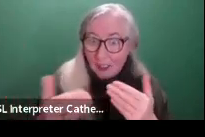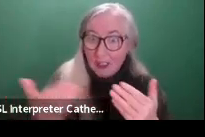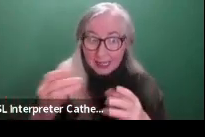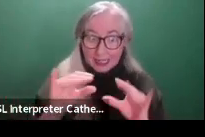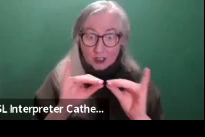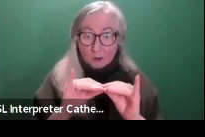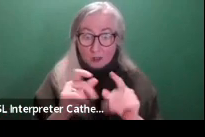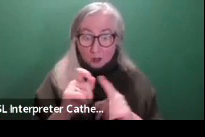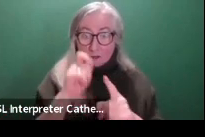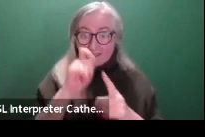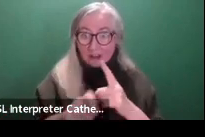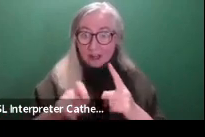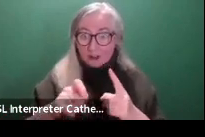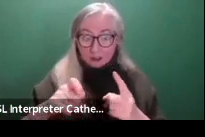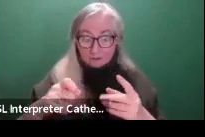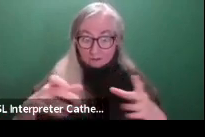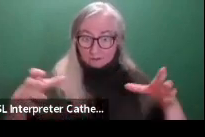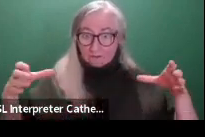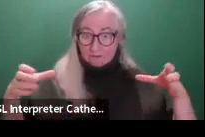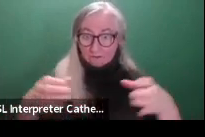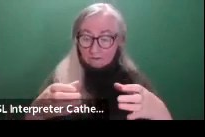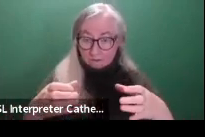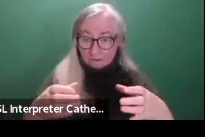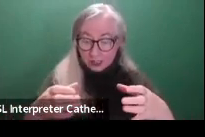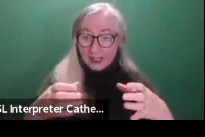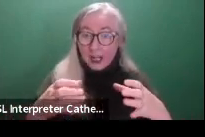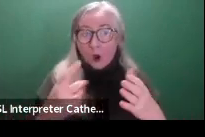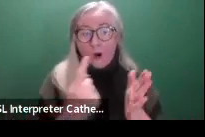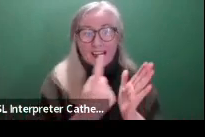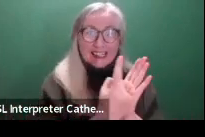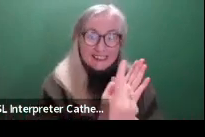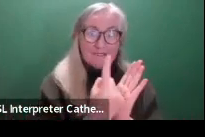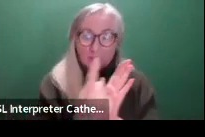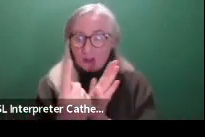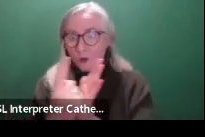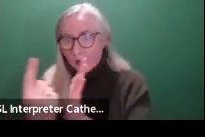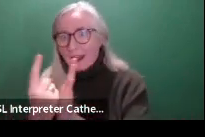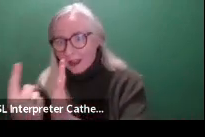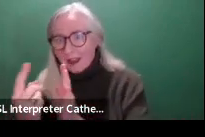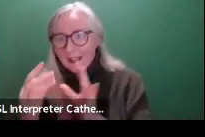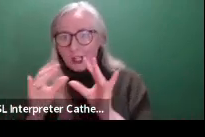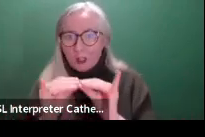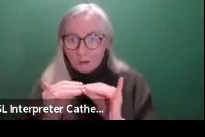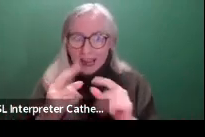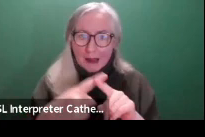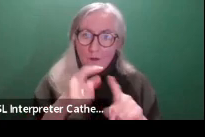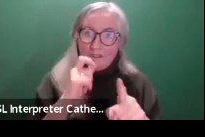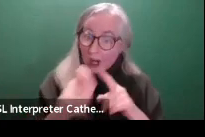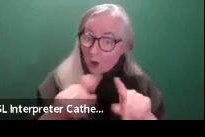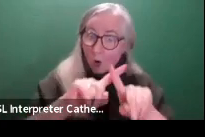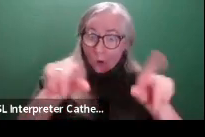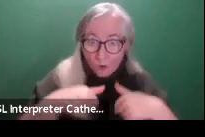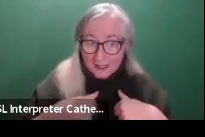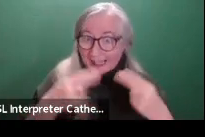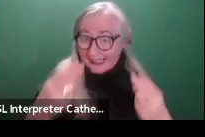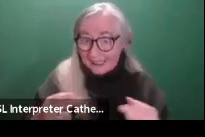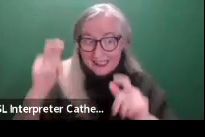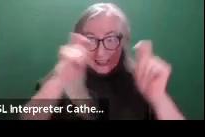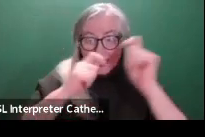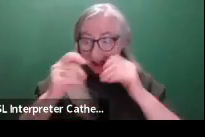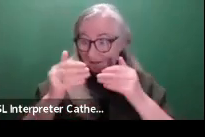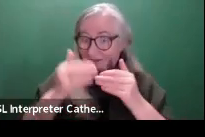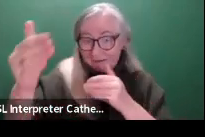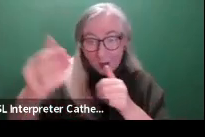profession, or the interpreters individually, and I'll come on to the profession, we really do need to be thinking ahead and preparing for